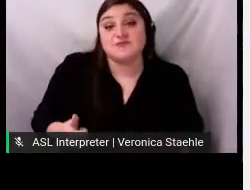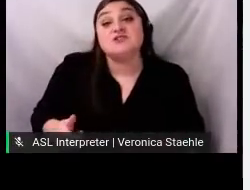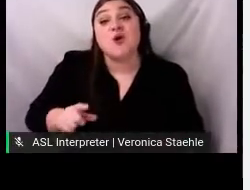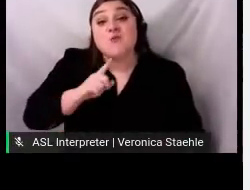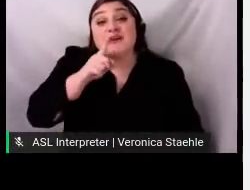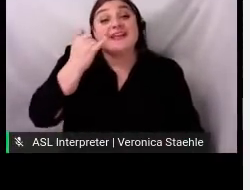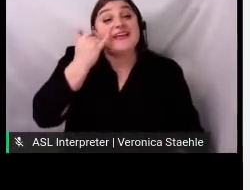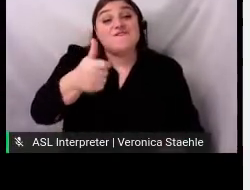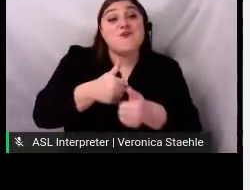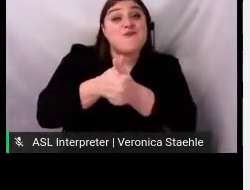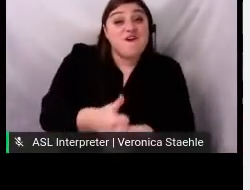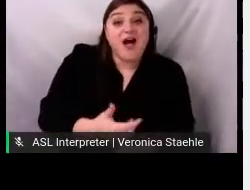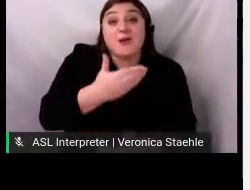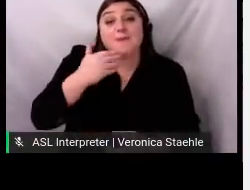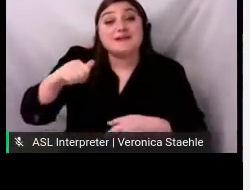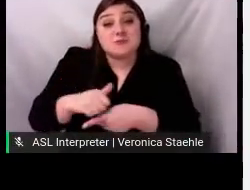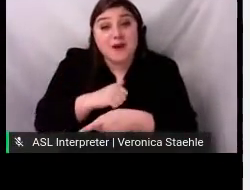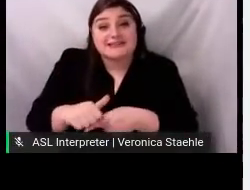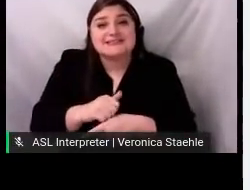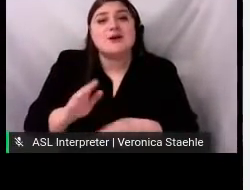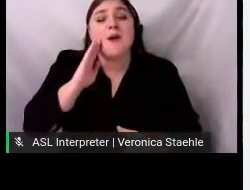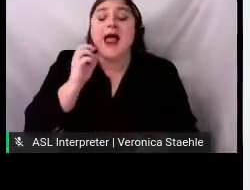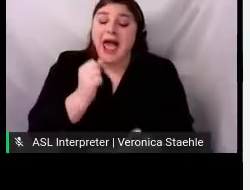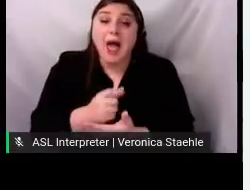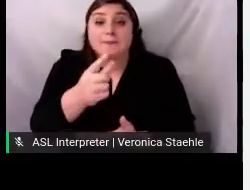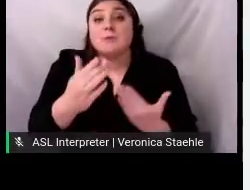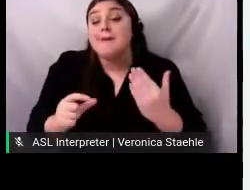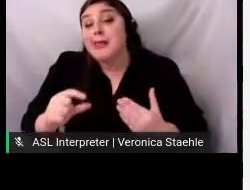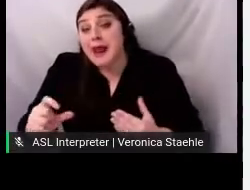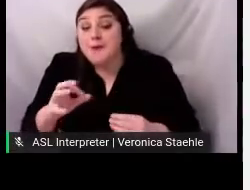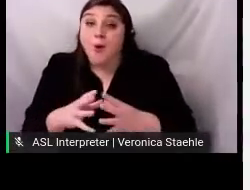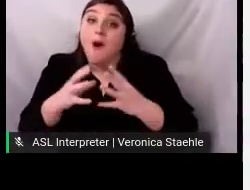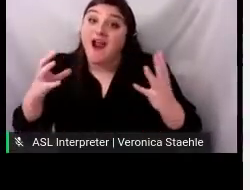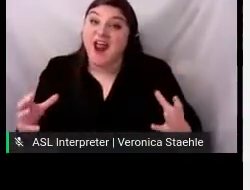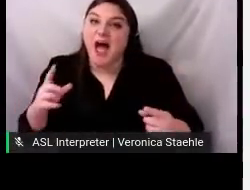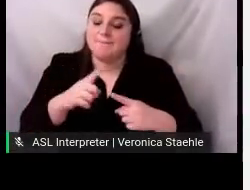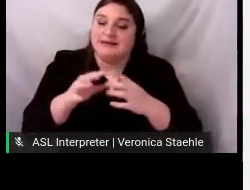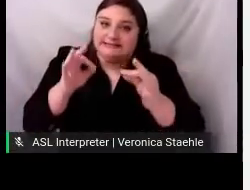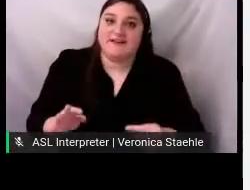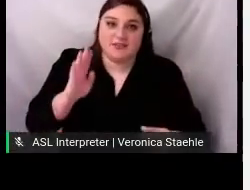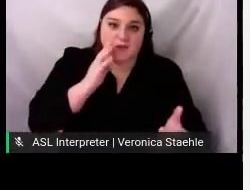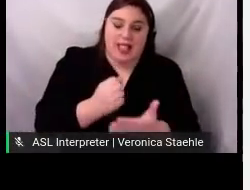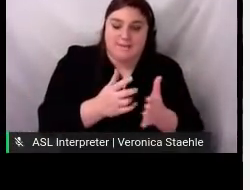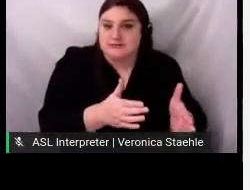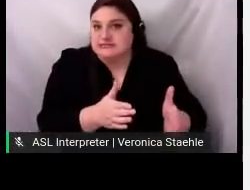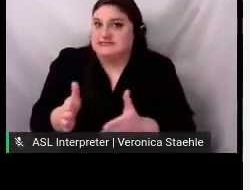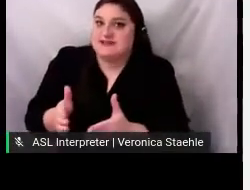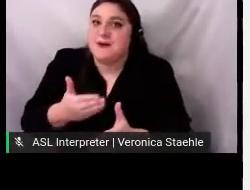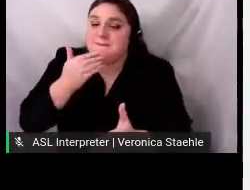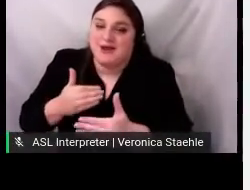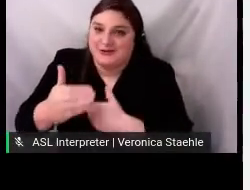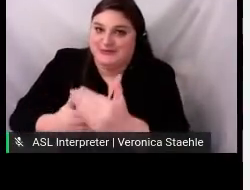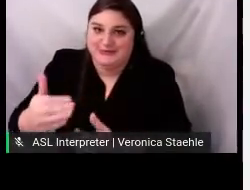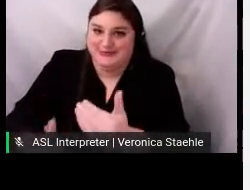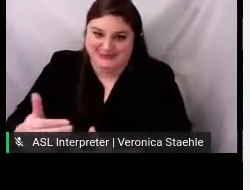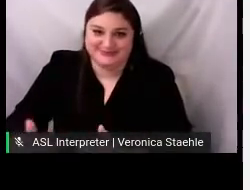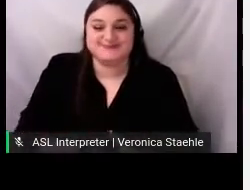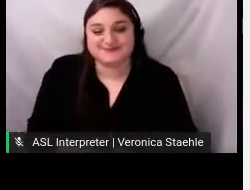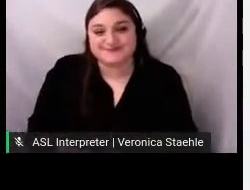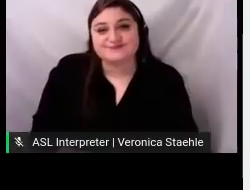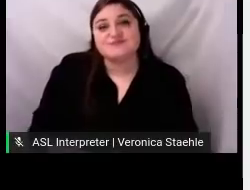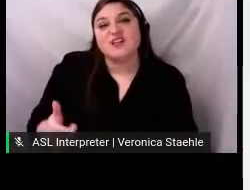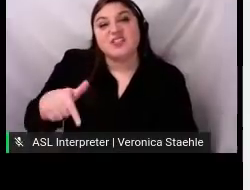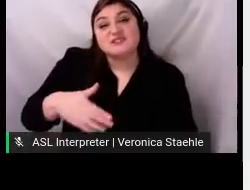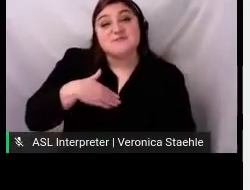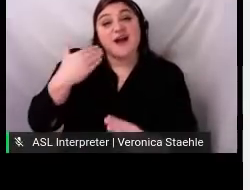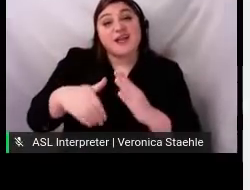some of these tips have helped start you in the right direction. So with that, I say thank you. Here's my email address in case you have any